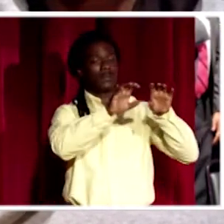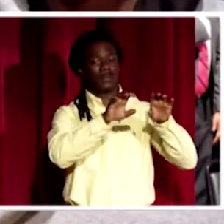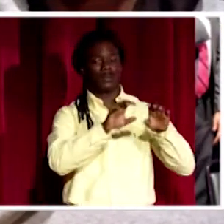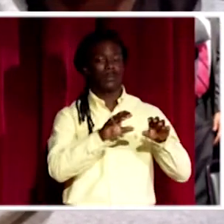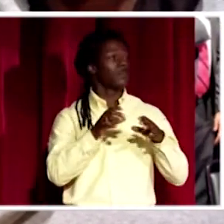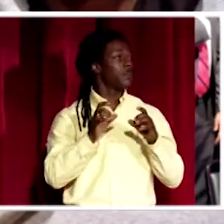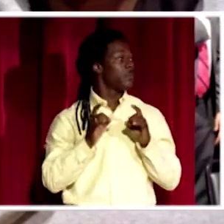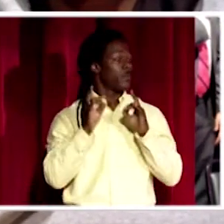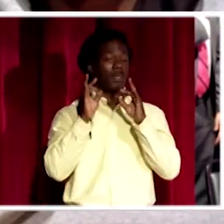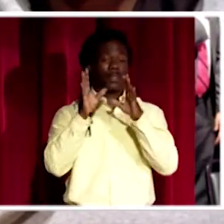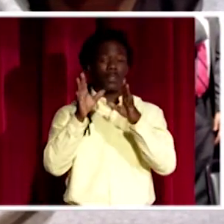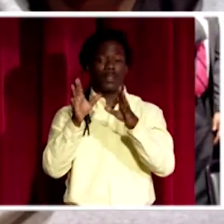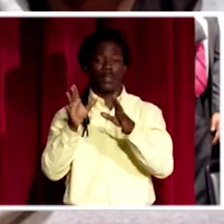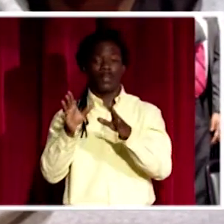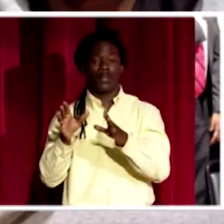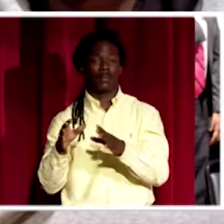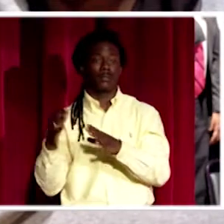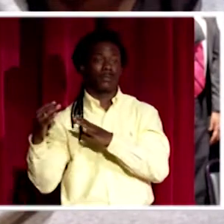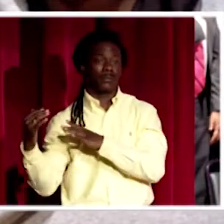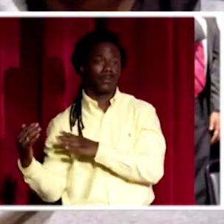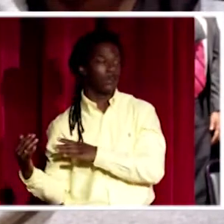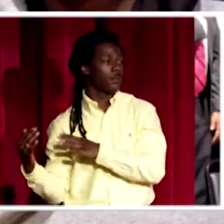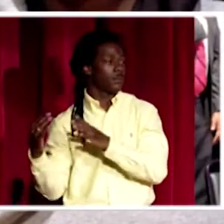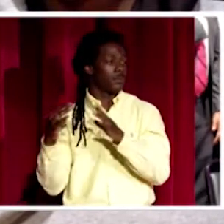stars through the